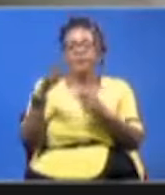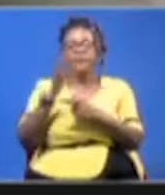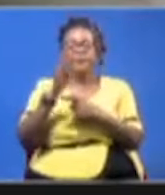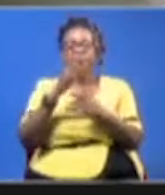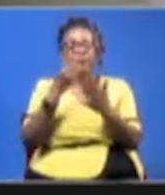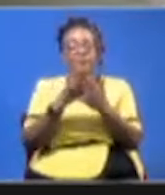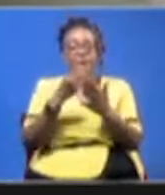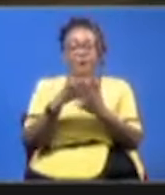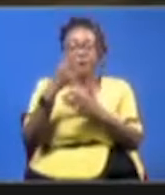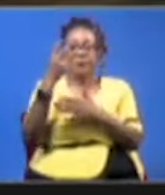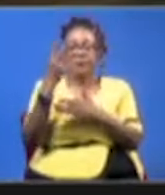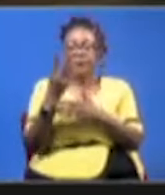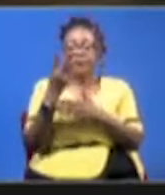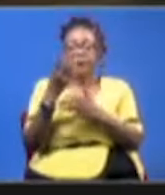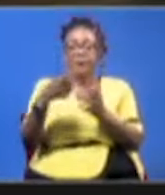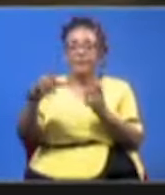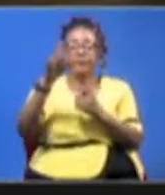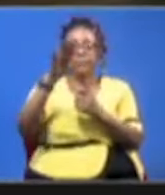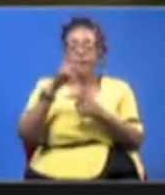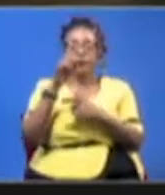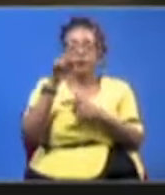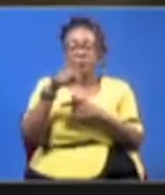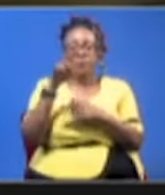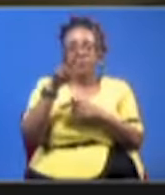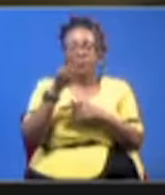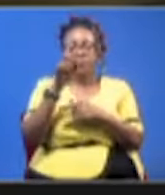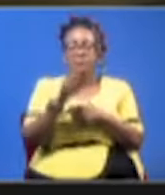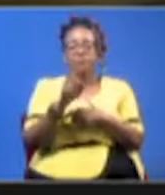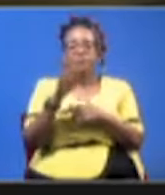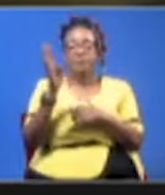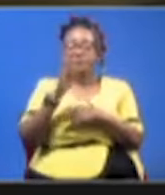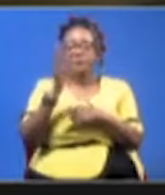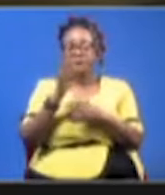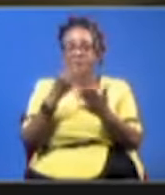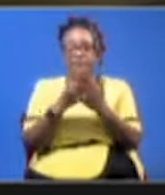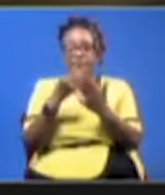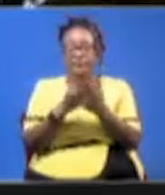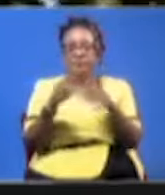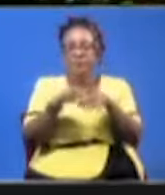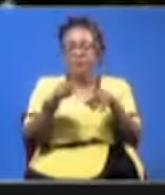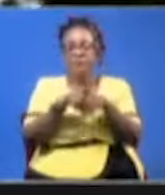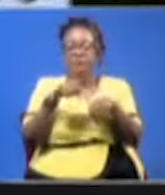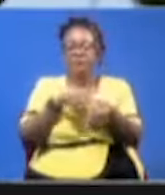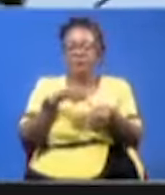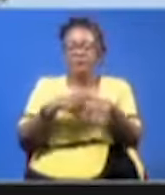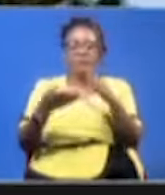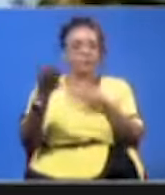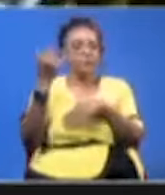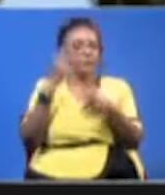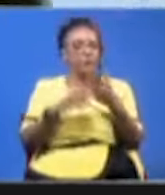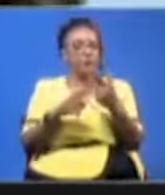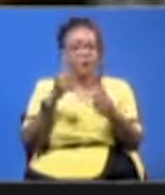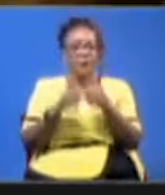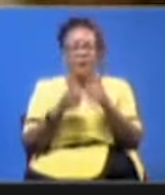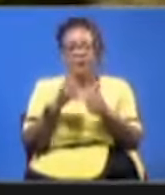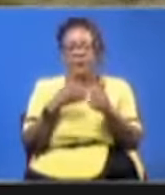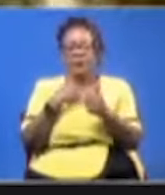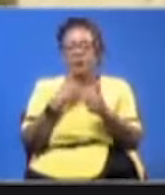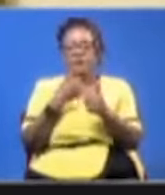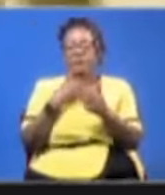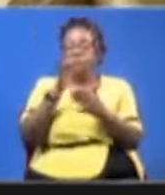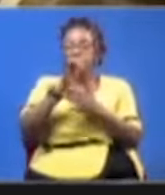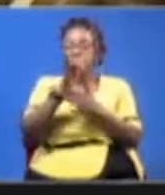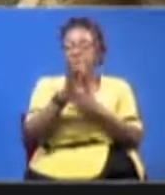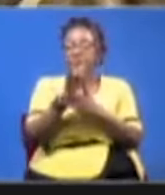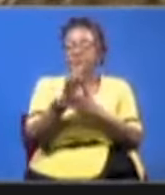24% rise from 10.21 billion shillings realized in the same period last year. The increase has spared the units some slumping